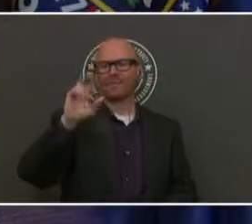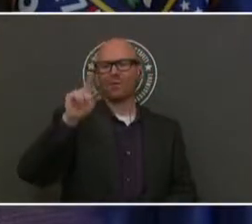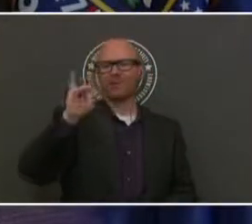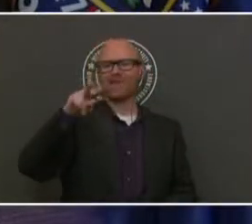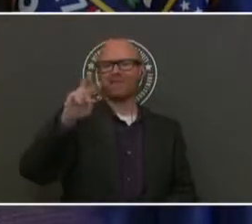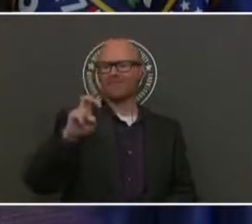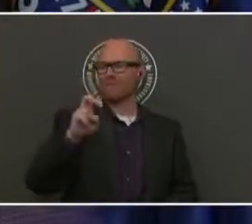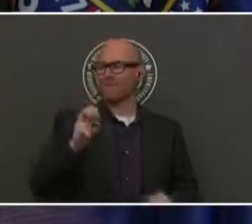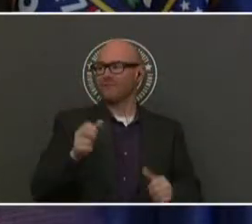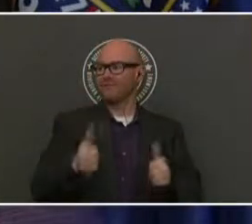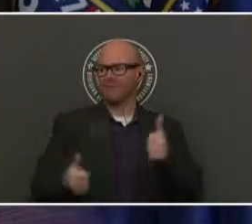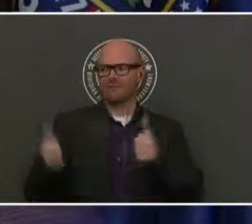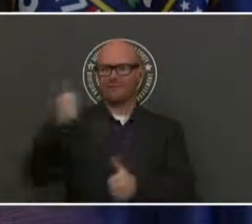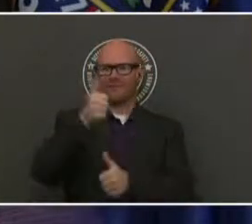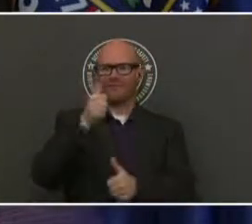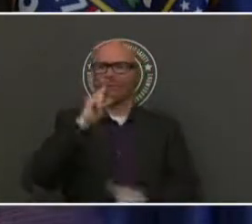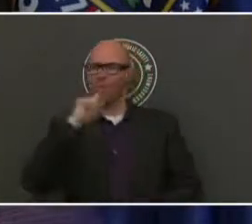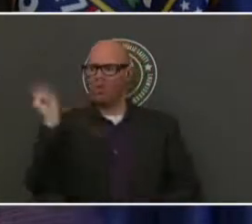unless we're just